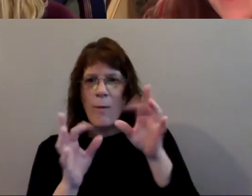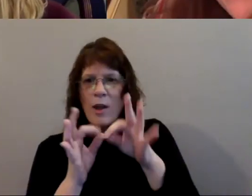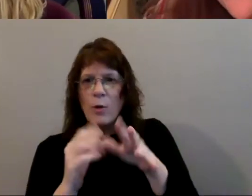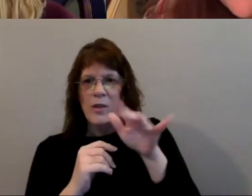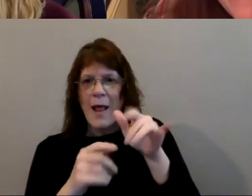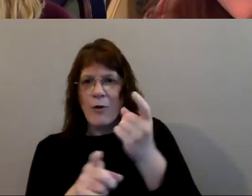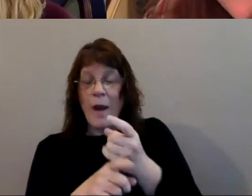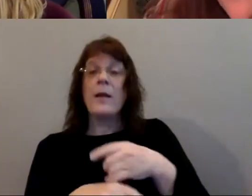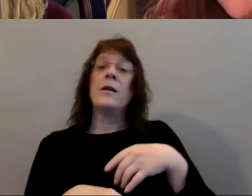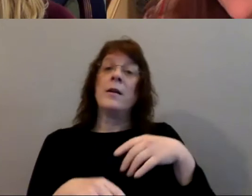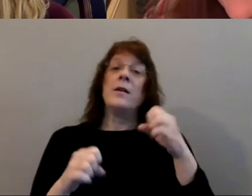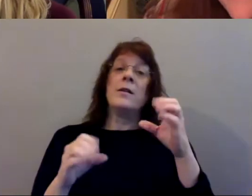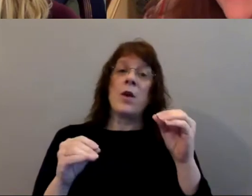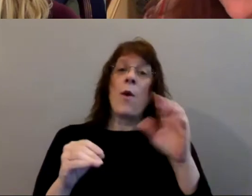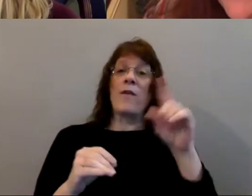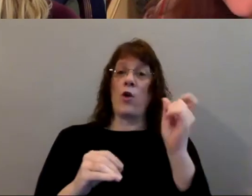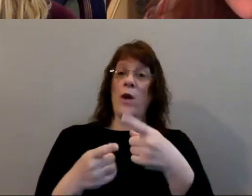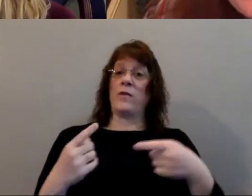we've got a question from Abby. What